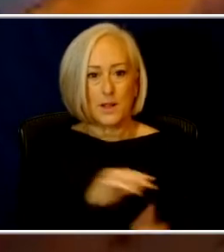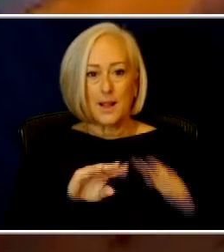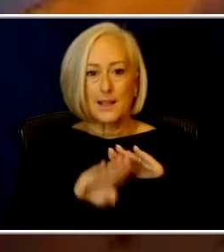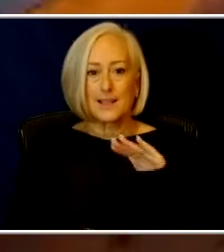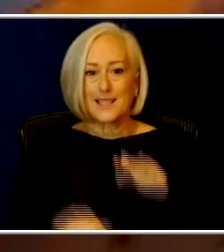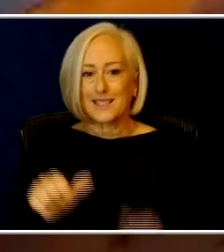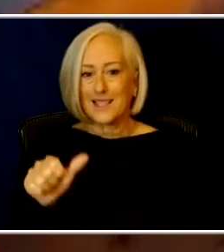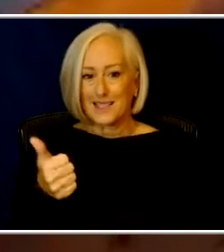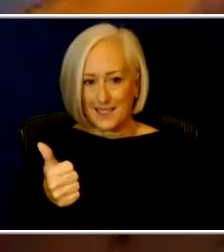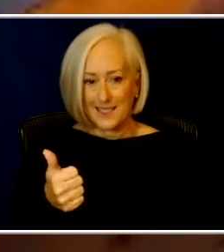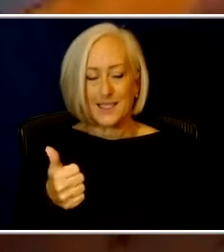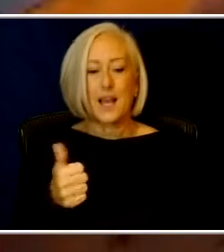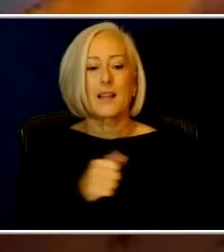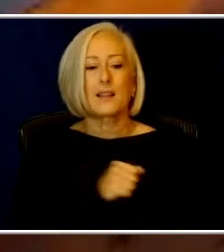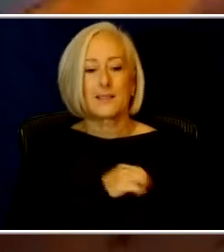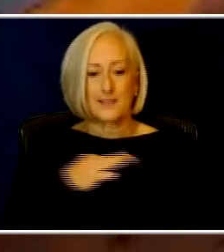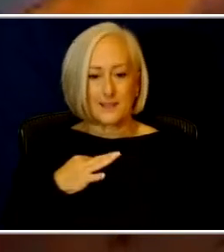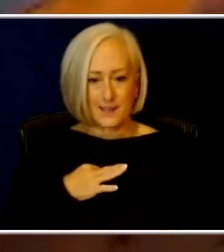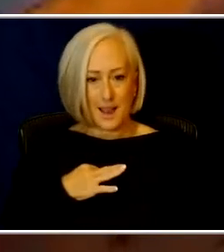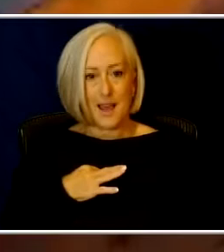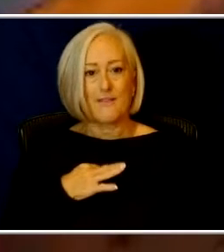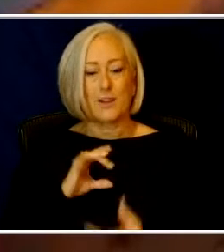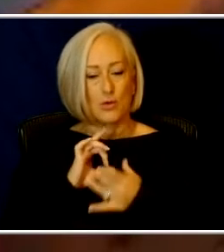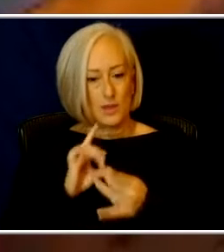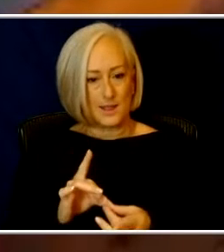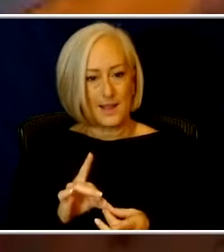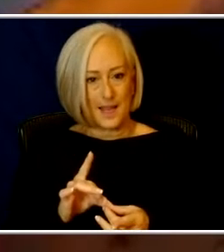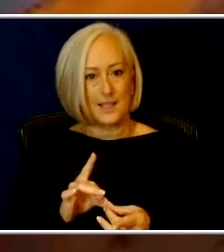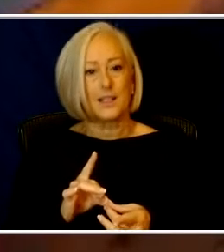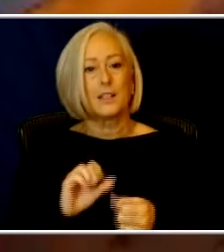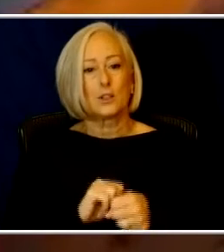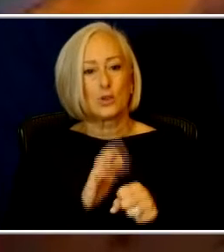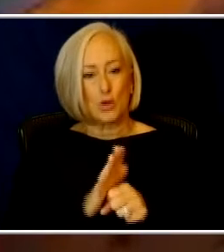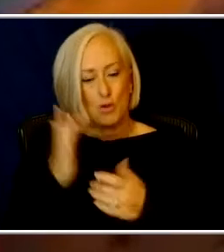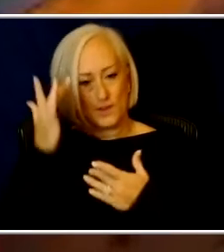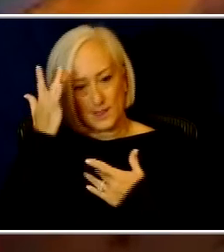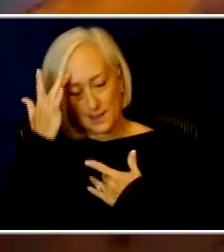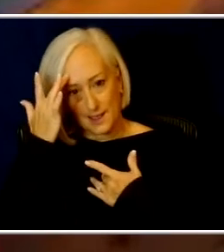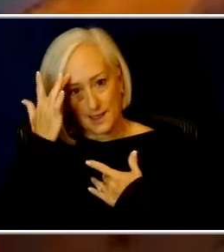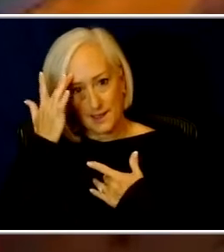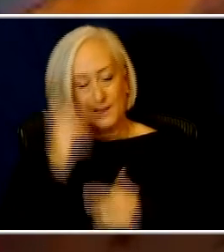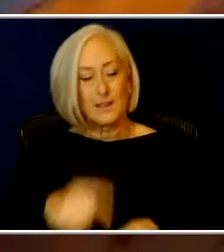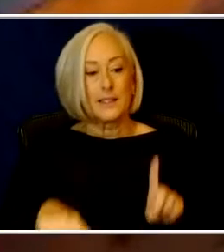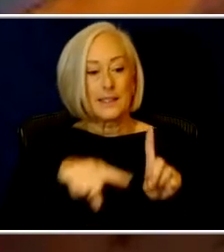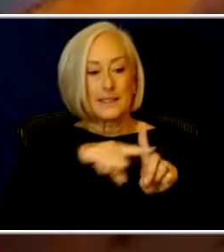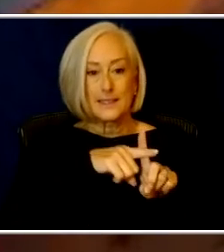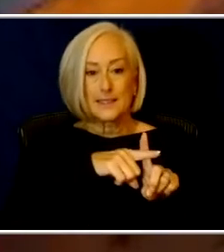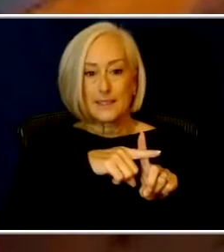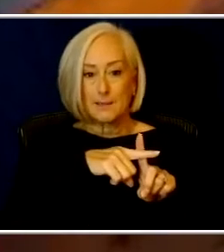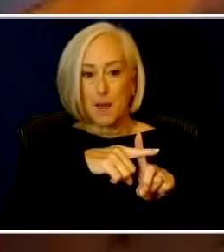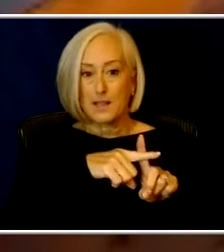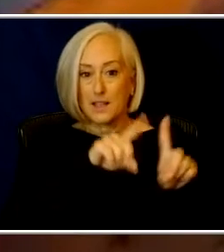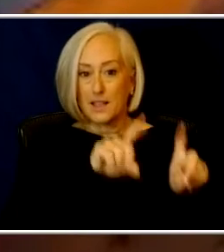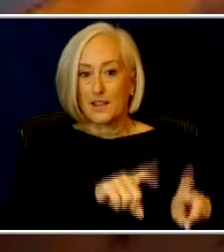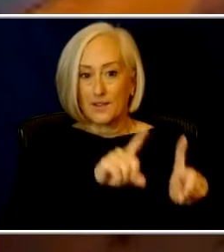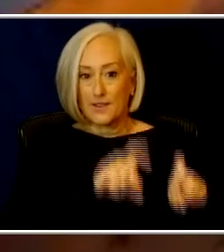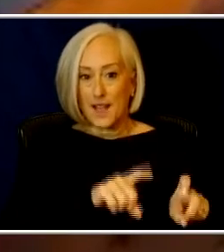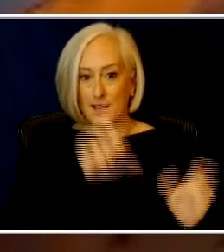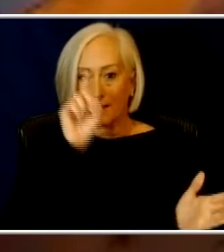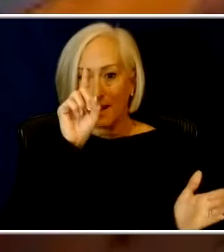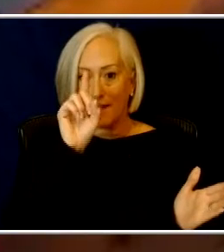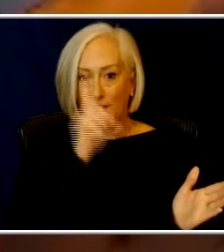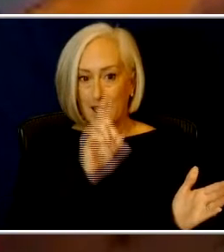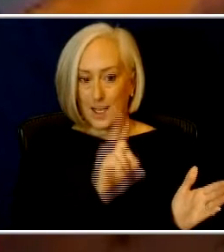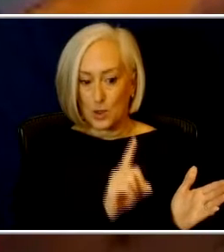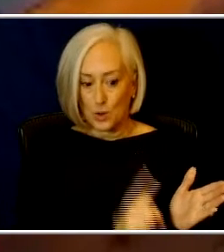of workforce members are out related to COVID. Our test positivity rates have gradually dropped down and currently are running